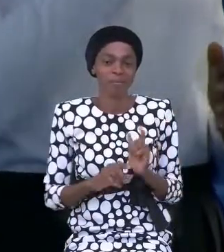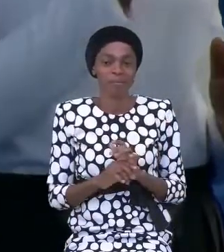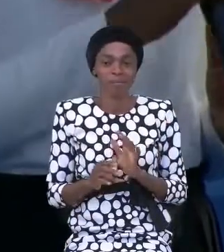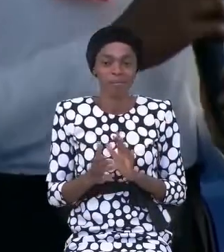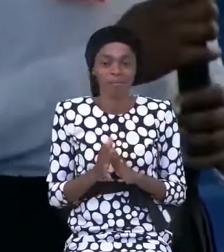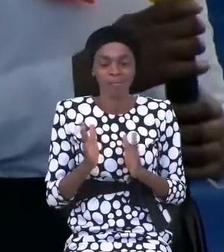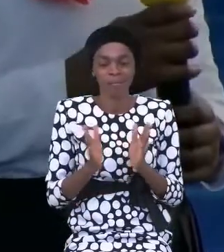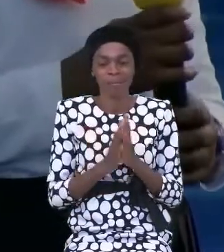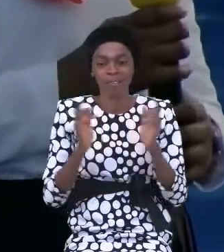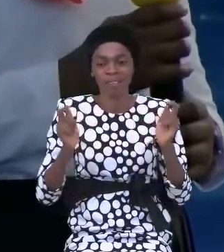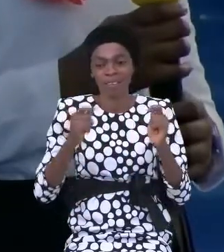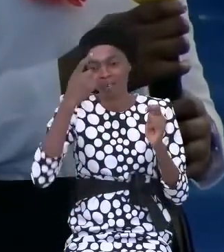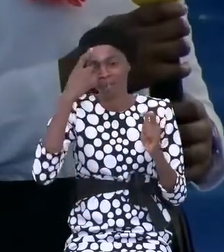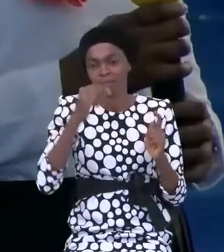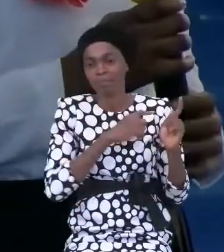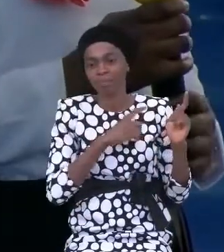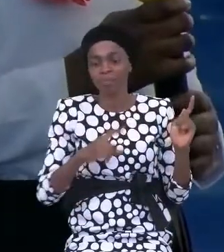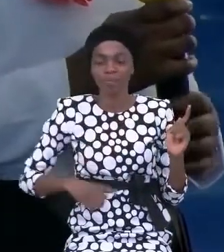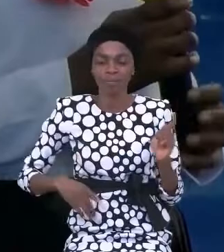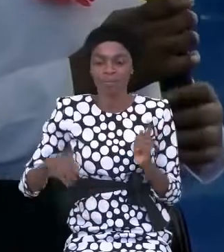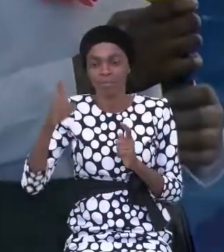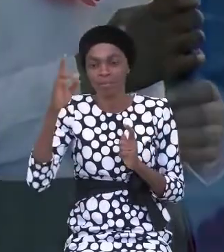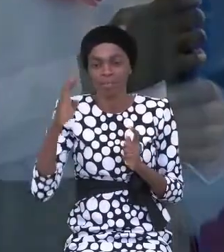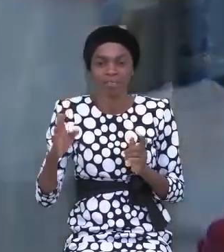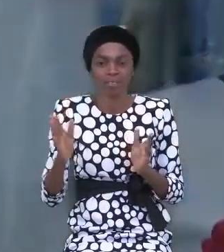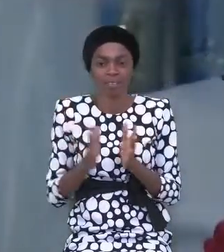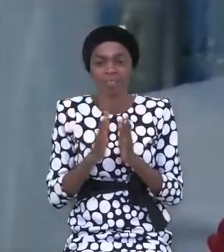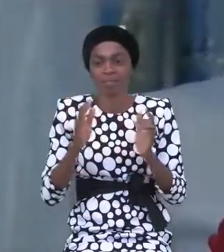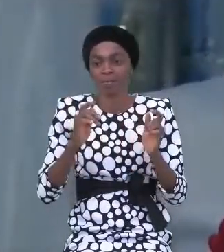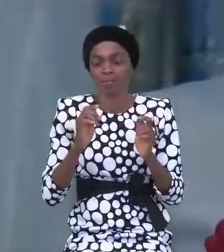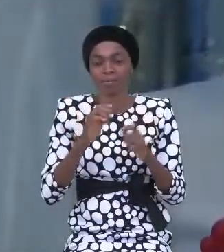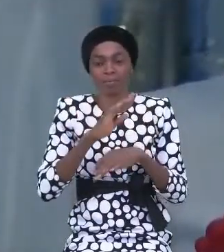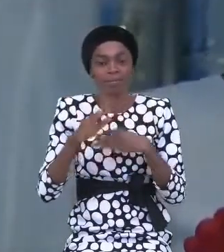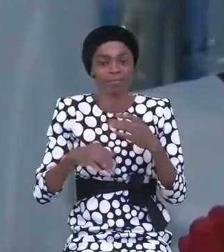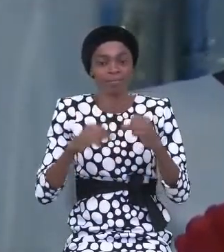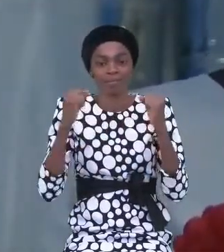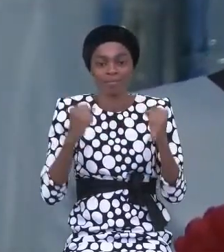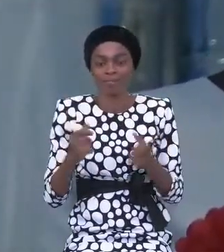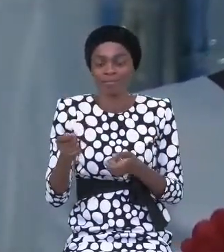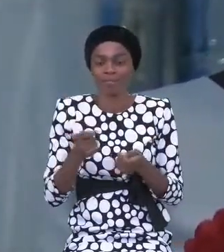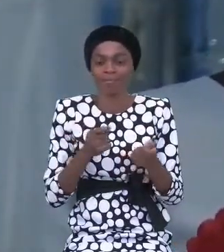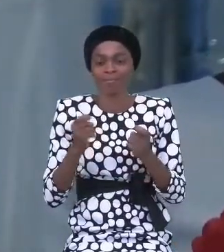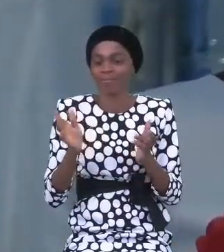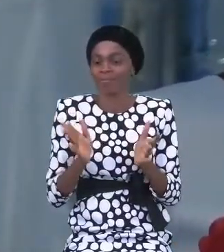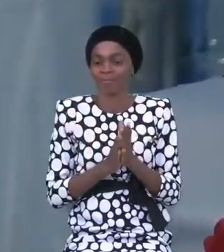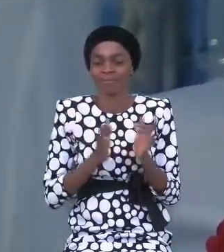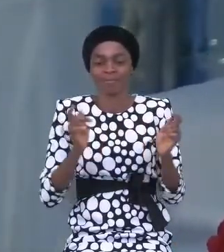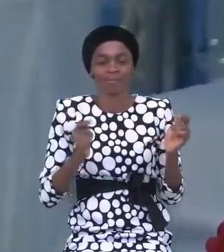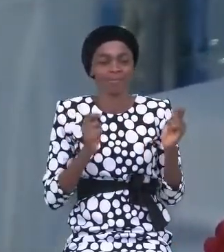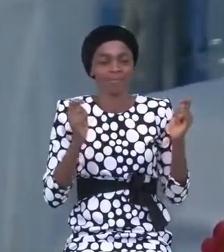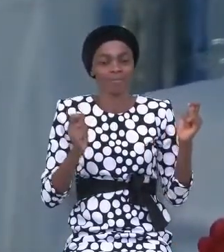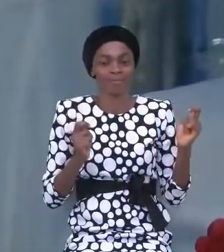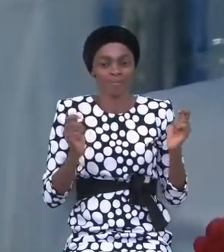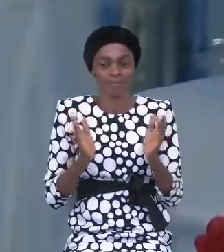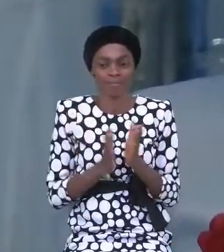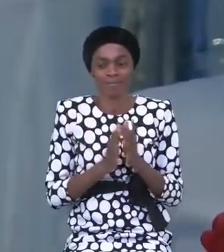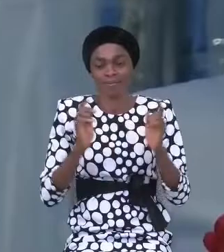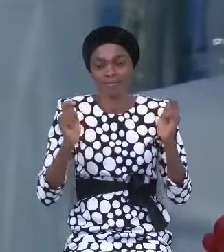Lord. Hallelujah, for the Lord God omnipotent reigneth.